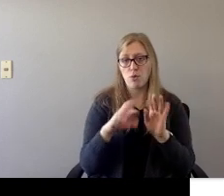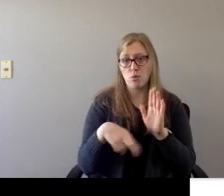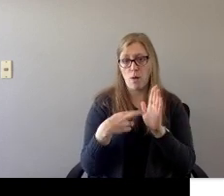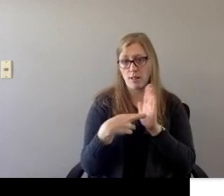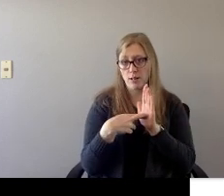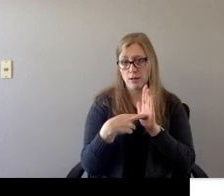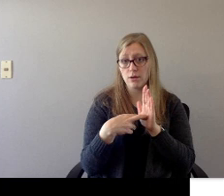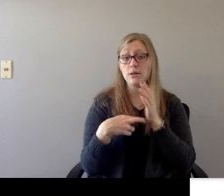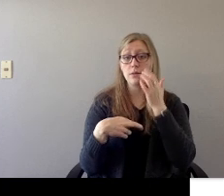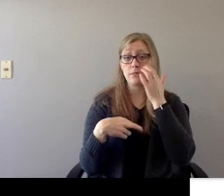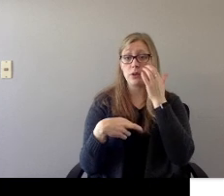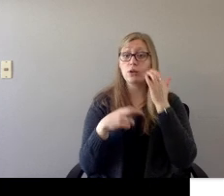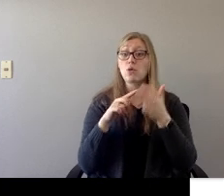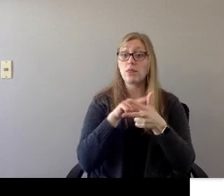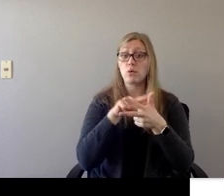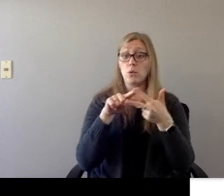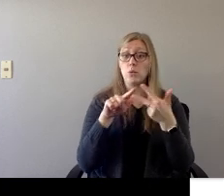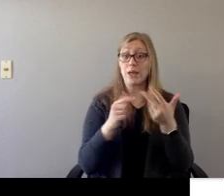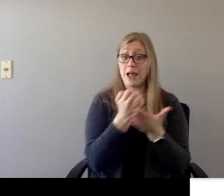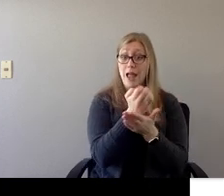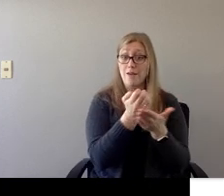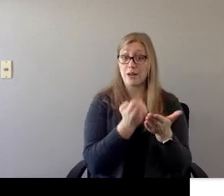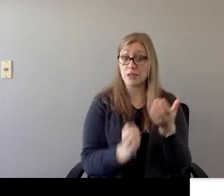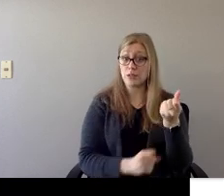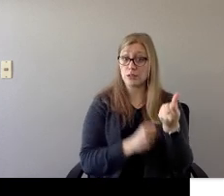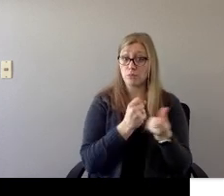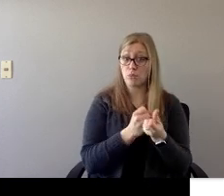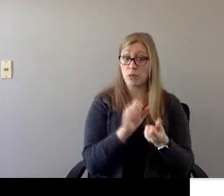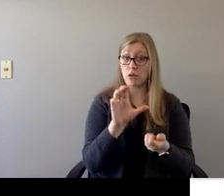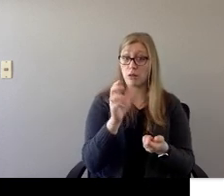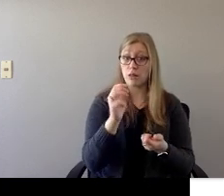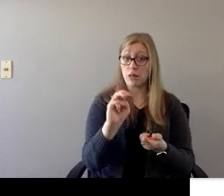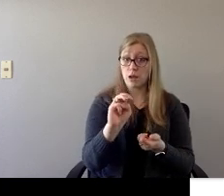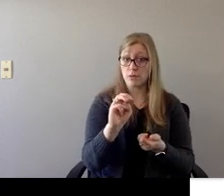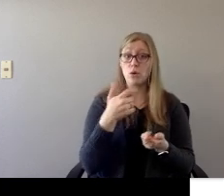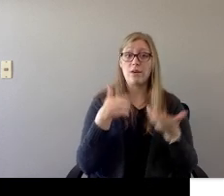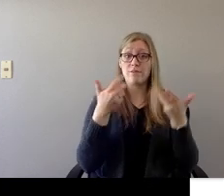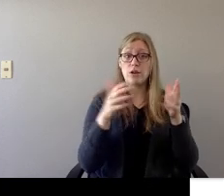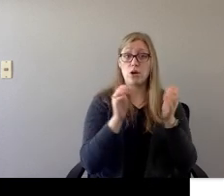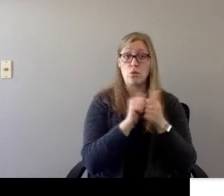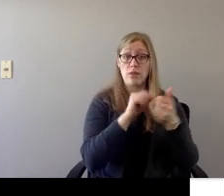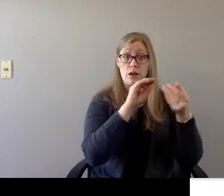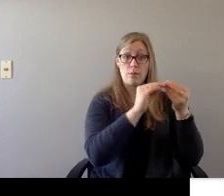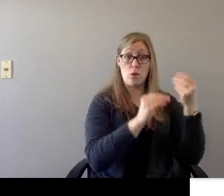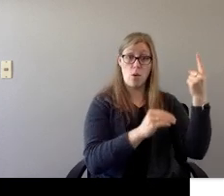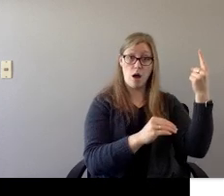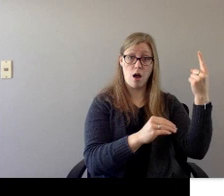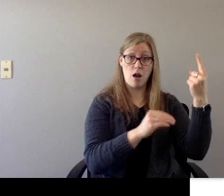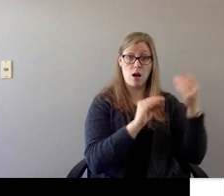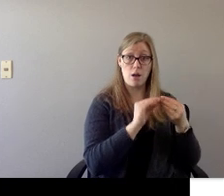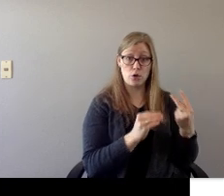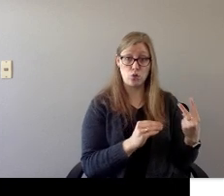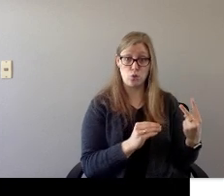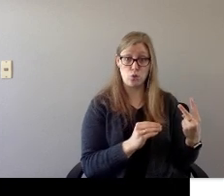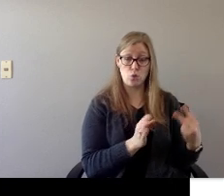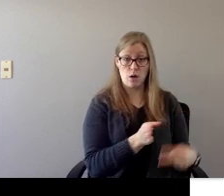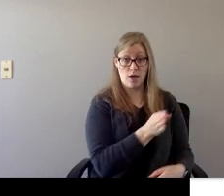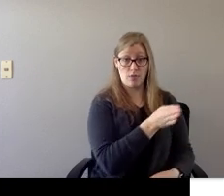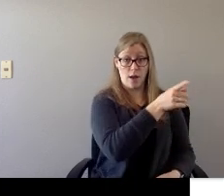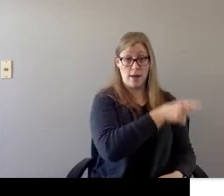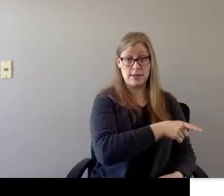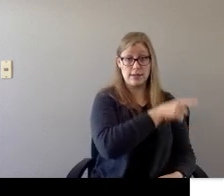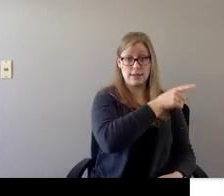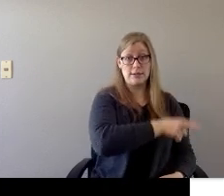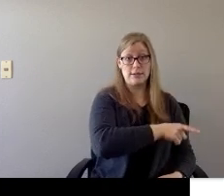So those are my 3 pieces of evidence that support the claim. Okay, so we've done steps 1 and 2 here. And now what we're going to